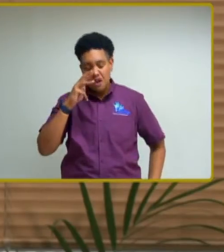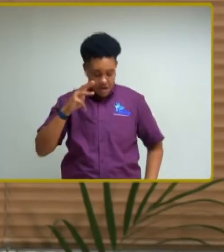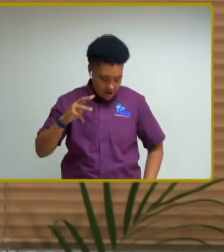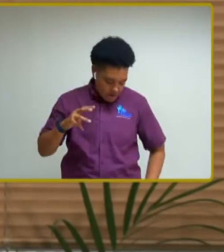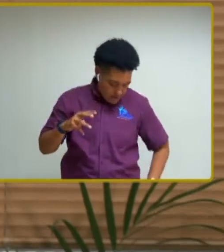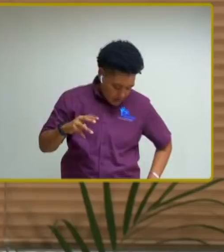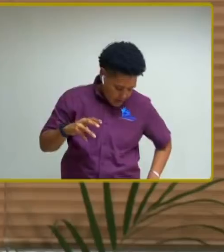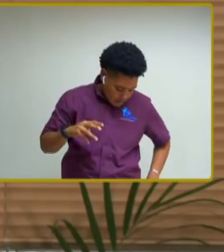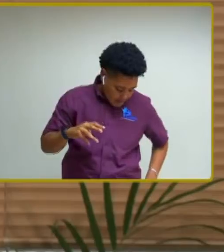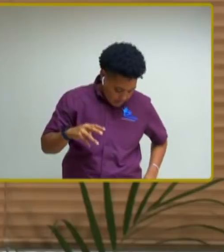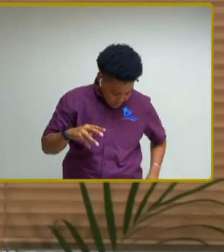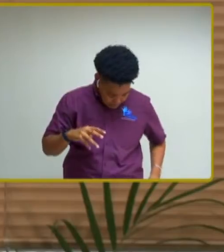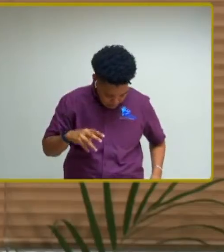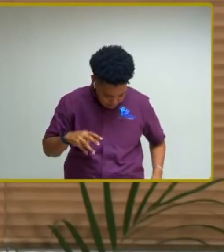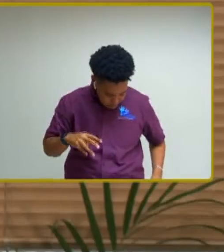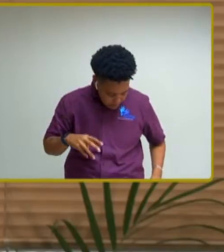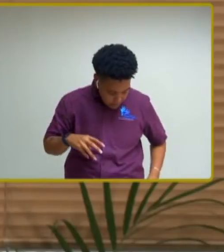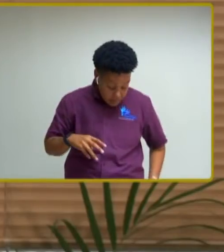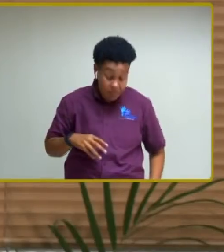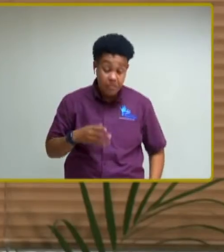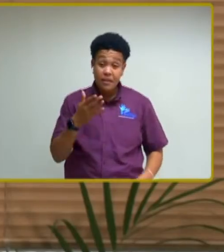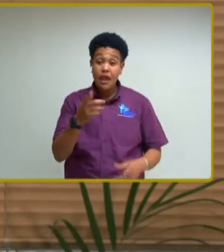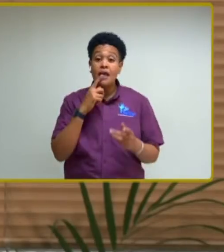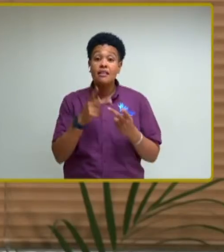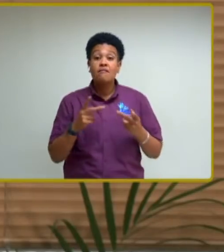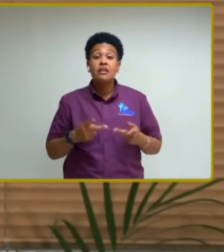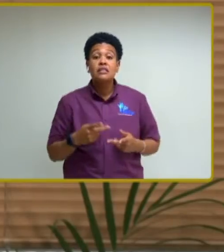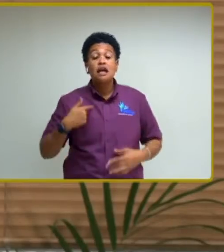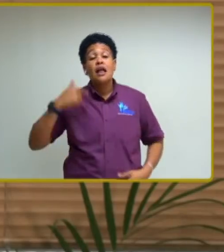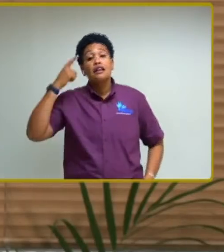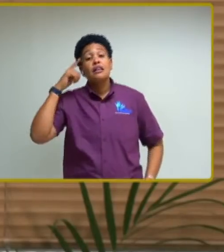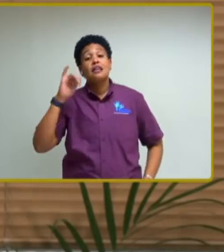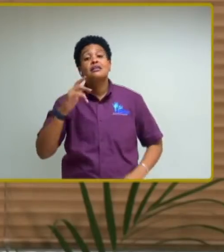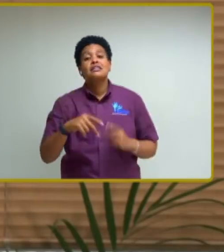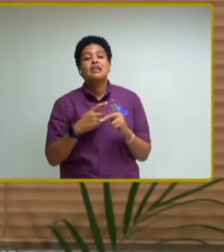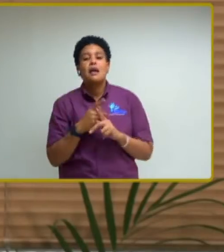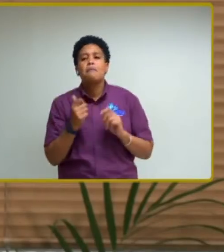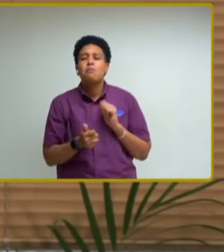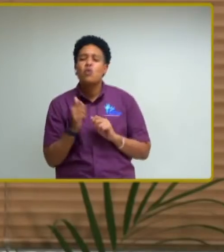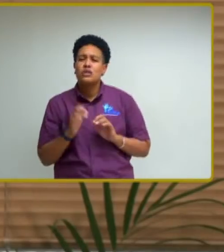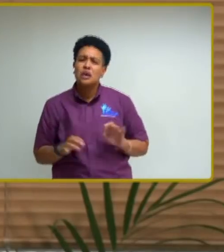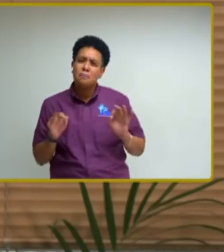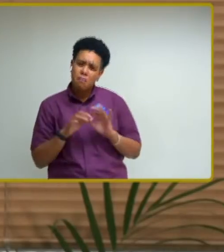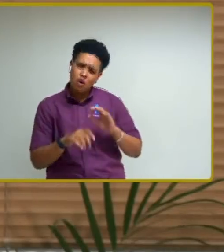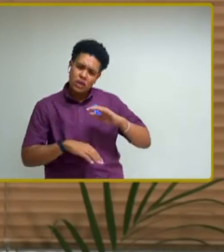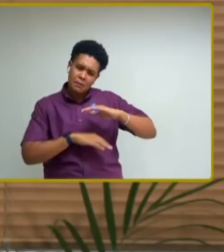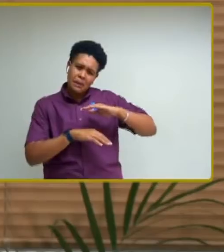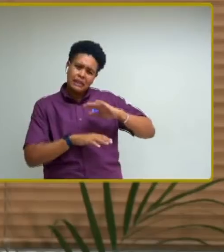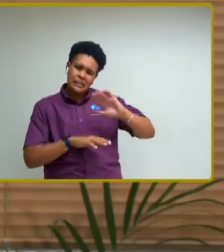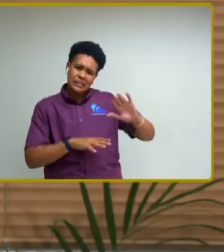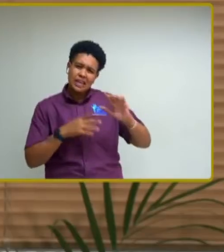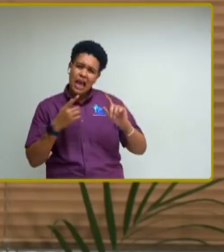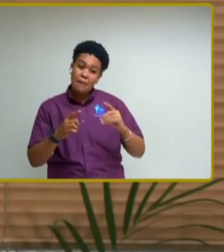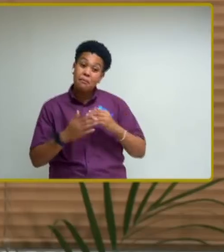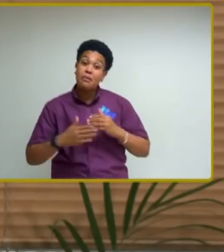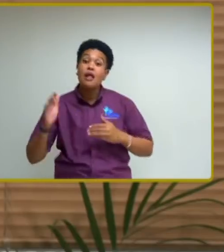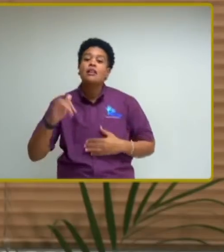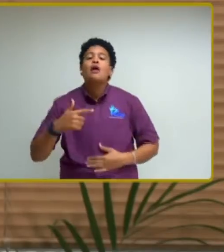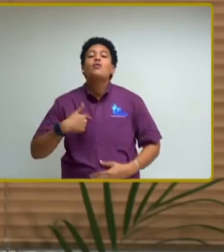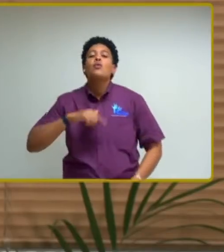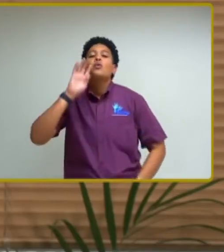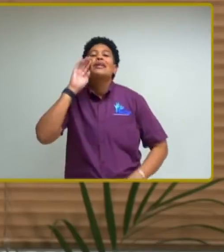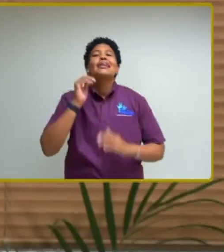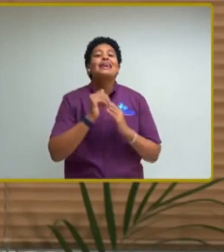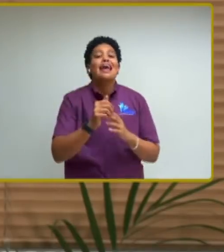compound at the facility. I think those would be the sort of most important basics. Beyond that, we will